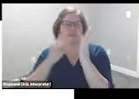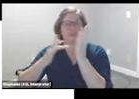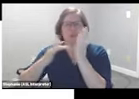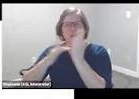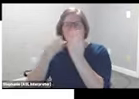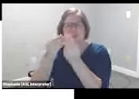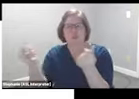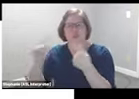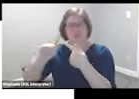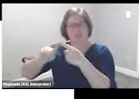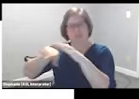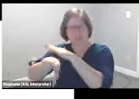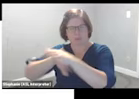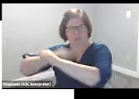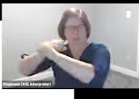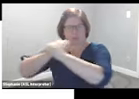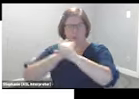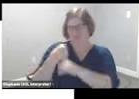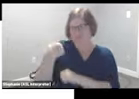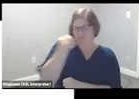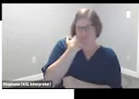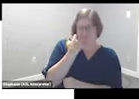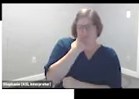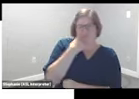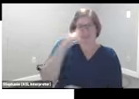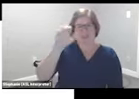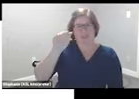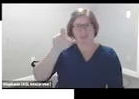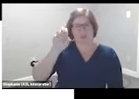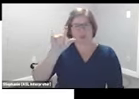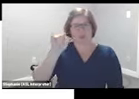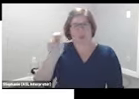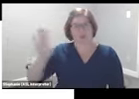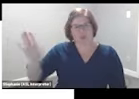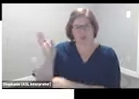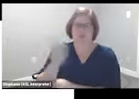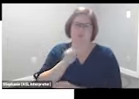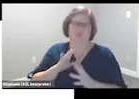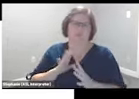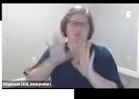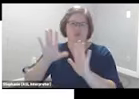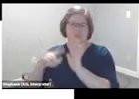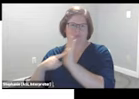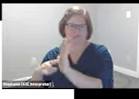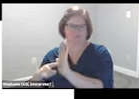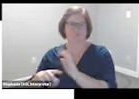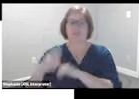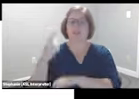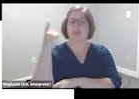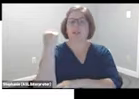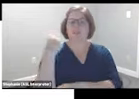And Caroline's presentation is a great example of that. Last year, we talked about 3 models of universal design: physical universal